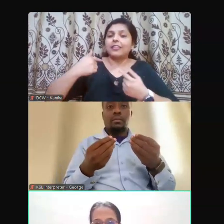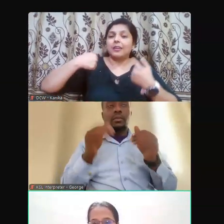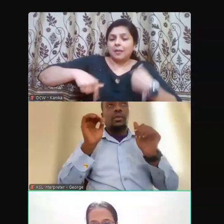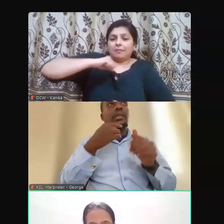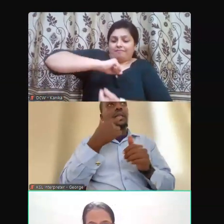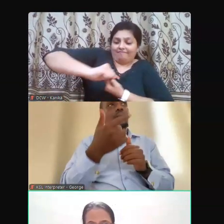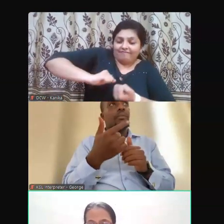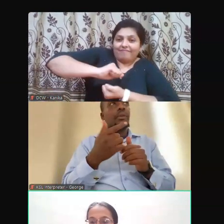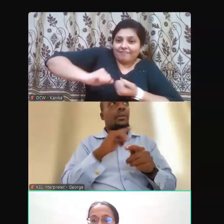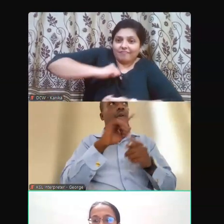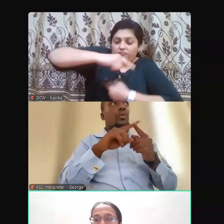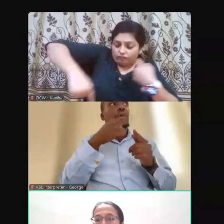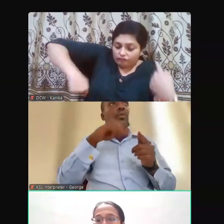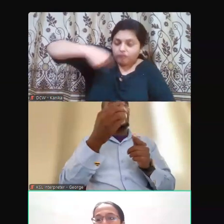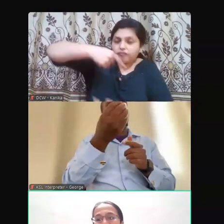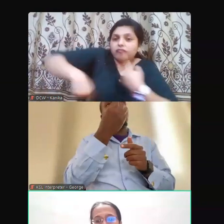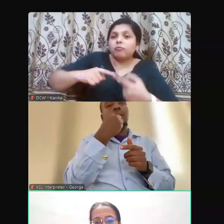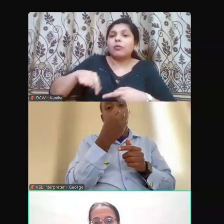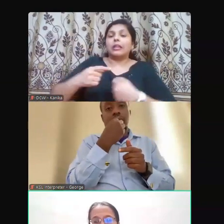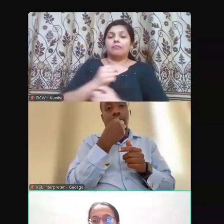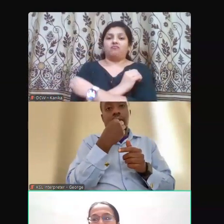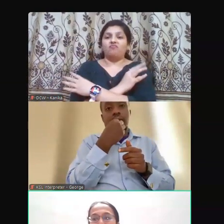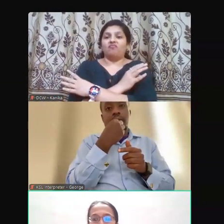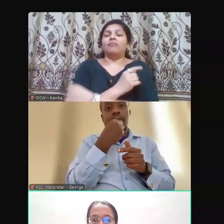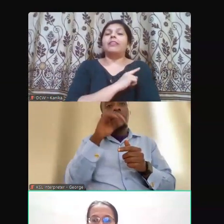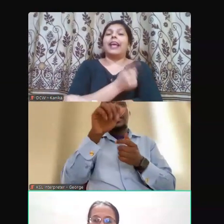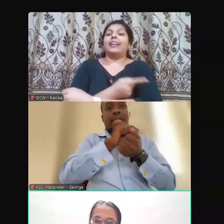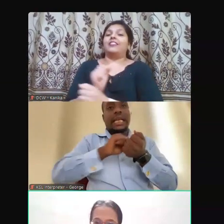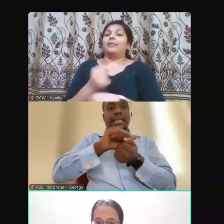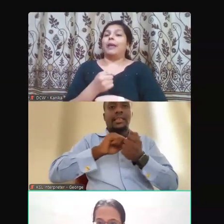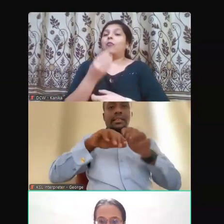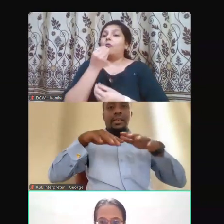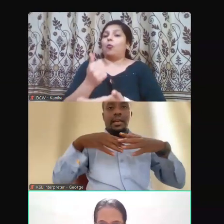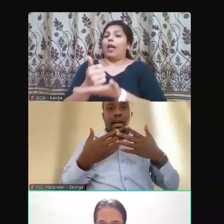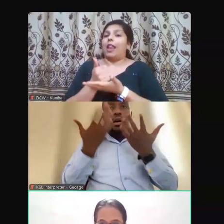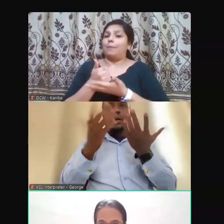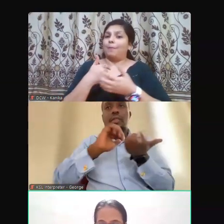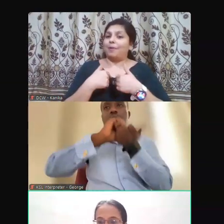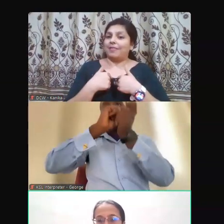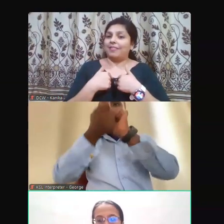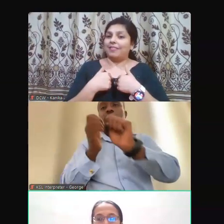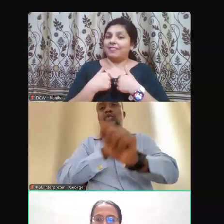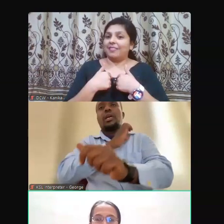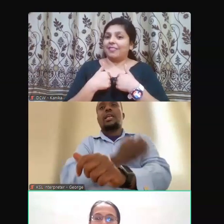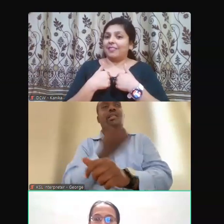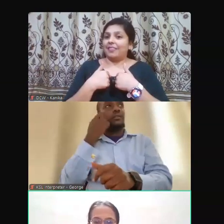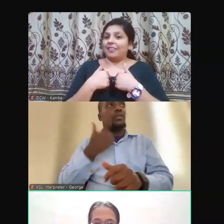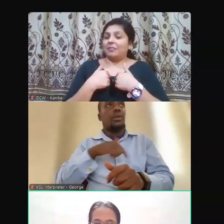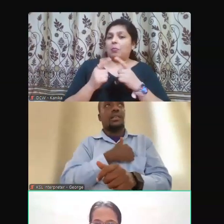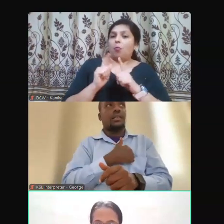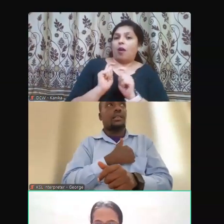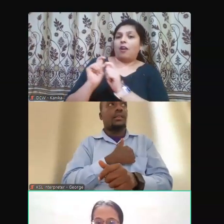when we eat food, how does that food get digested and how that converts to energy for us, right? So that's where you're setting